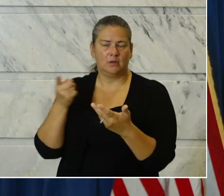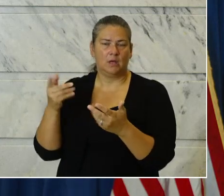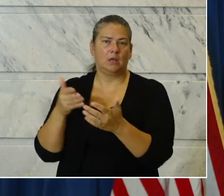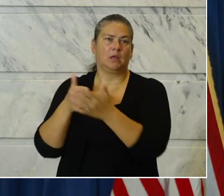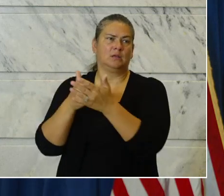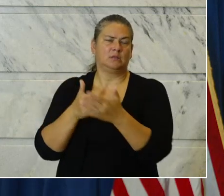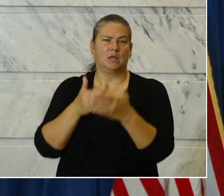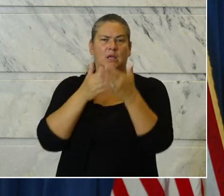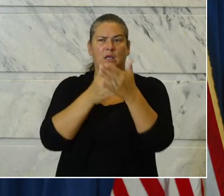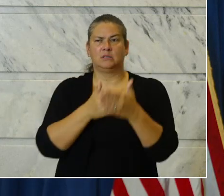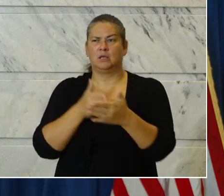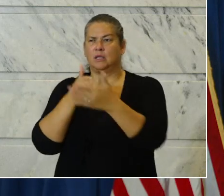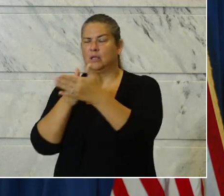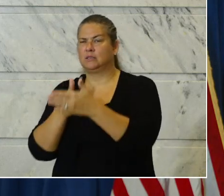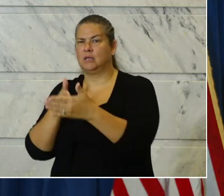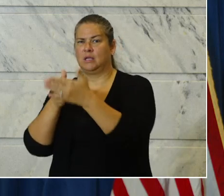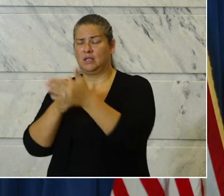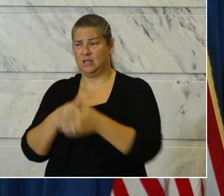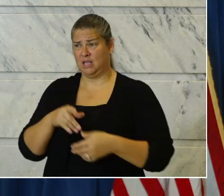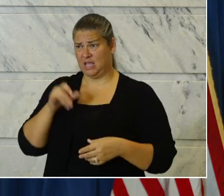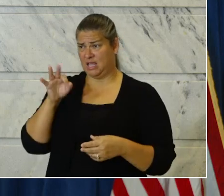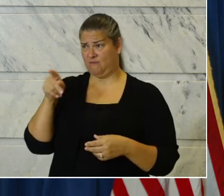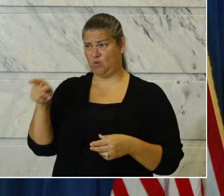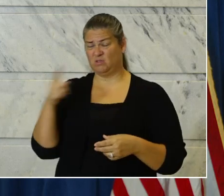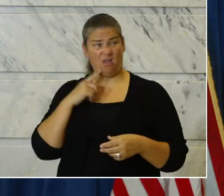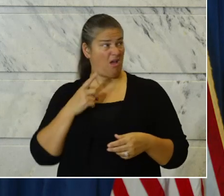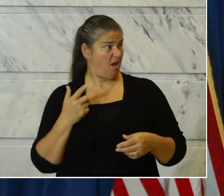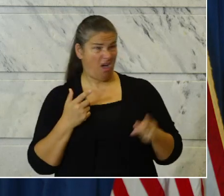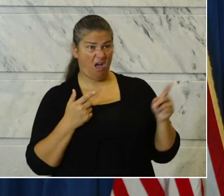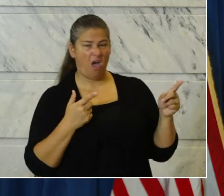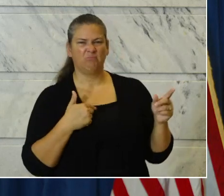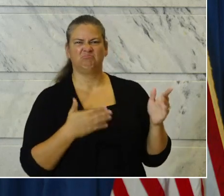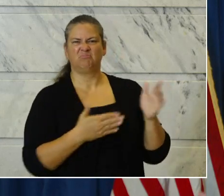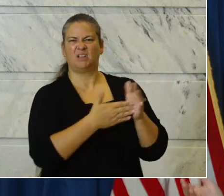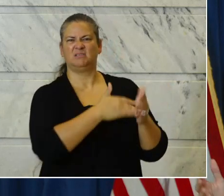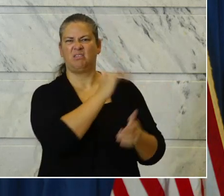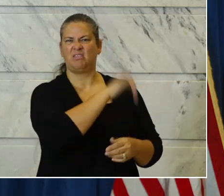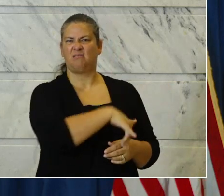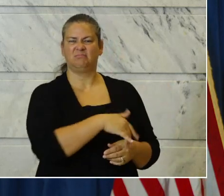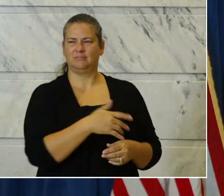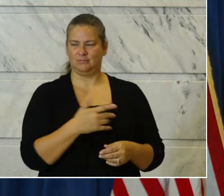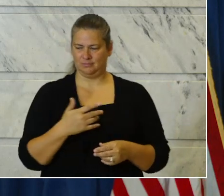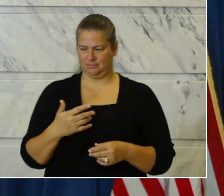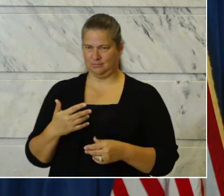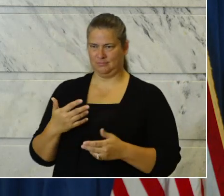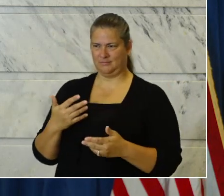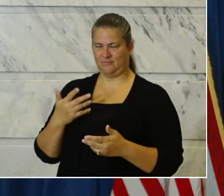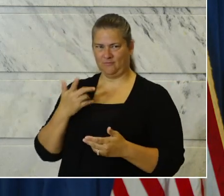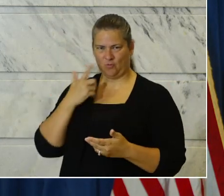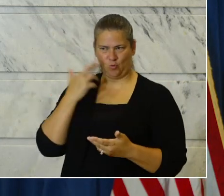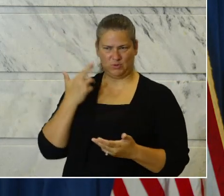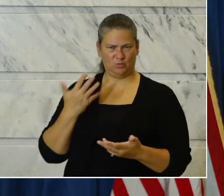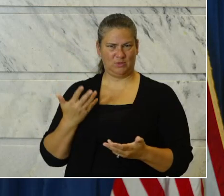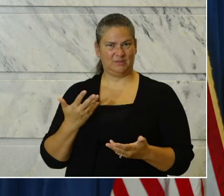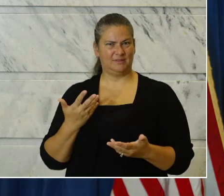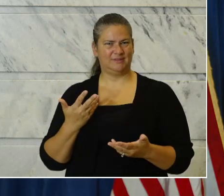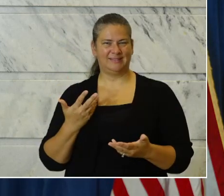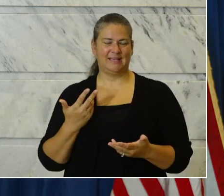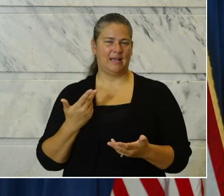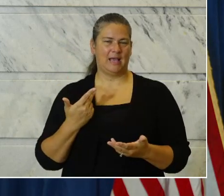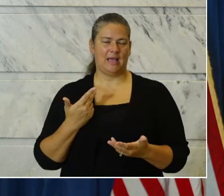if your decision is just to be against whatever we're trying to do to keep people safe, there's not a lot I can say to that.